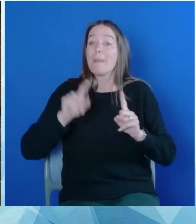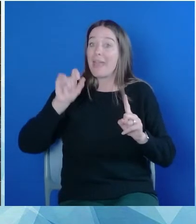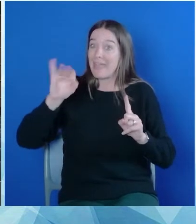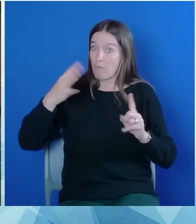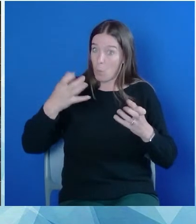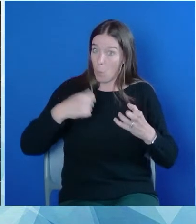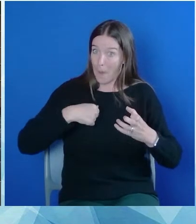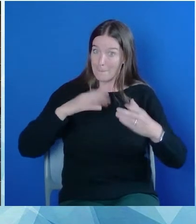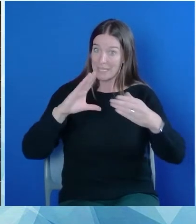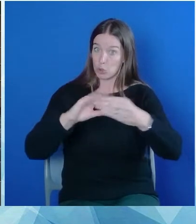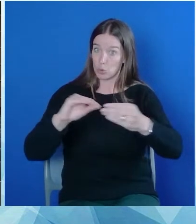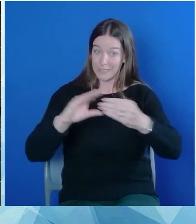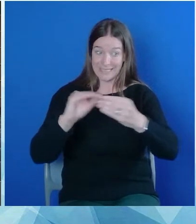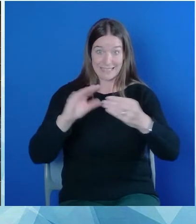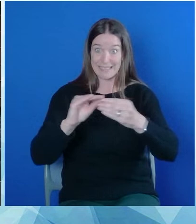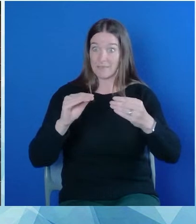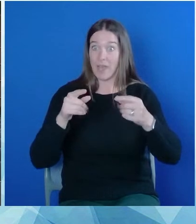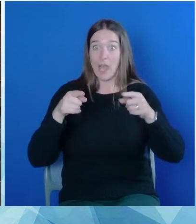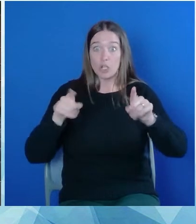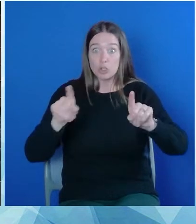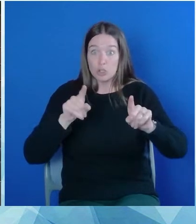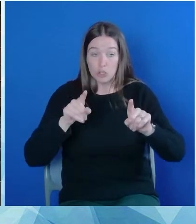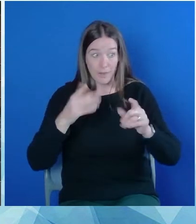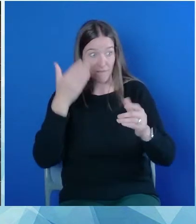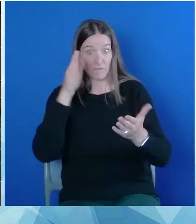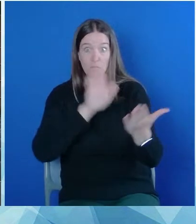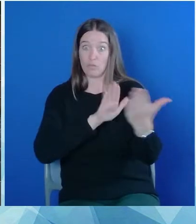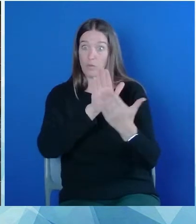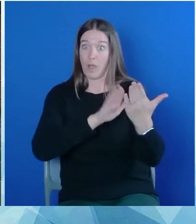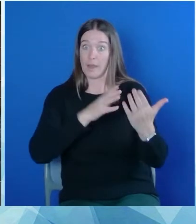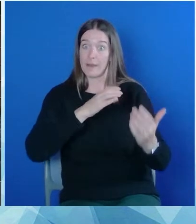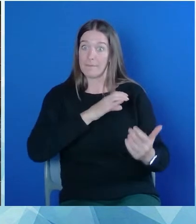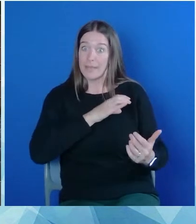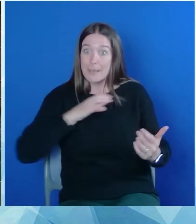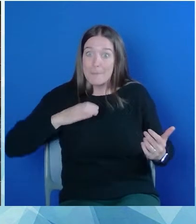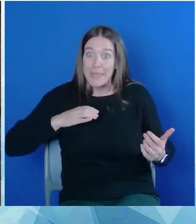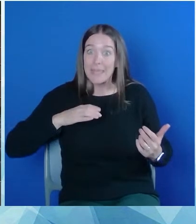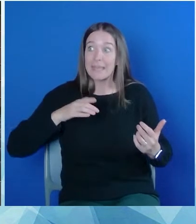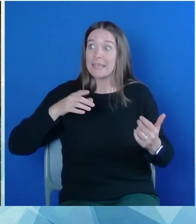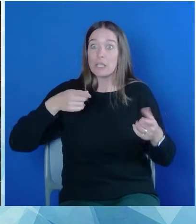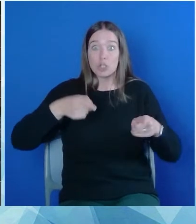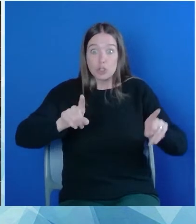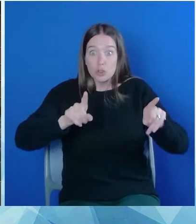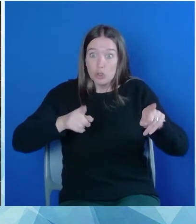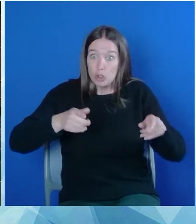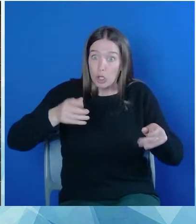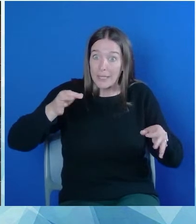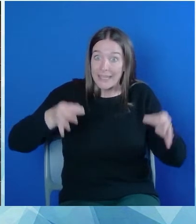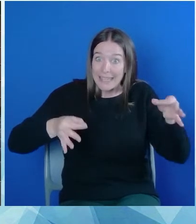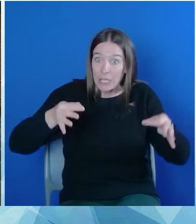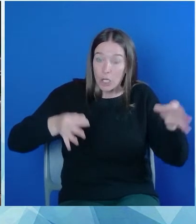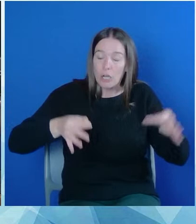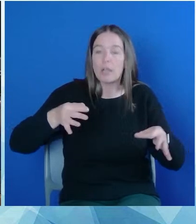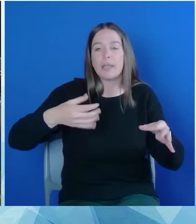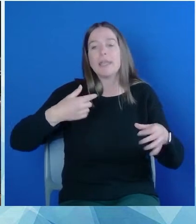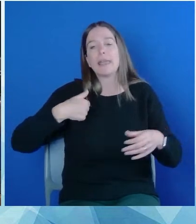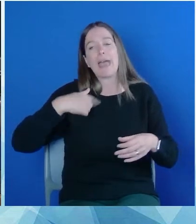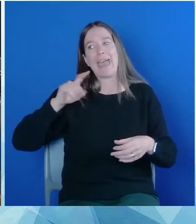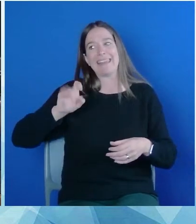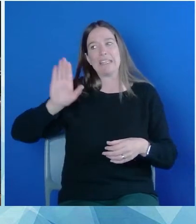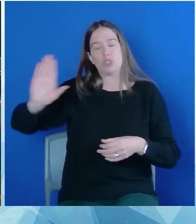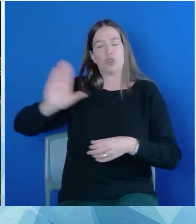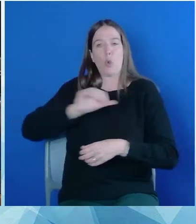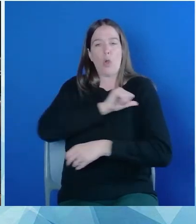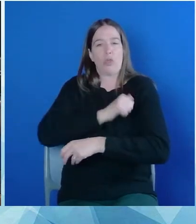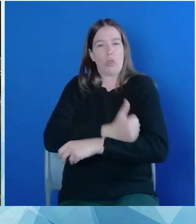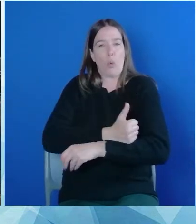if I had the board's authority. I so move that. Do I have a second?